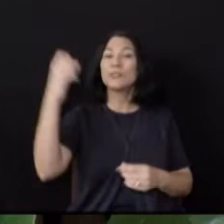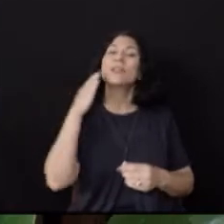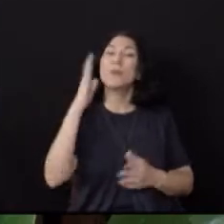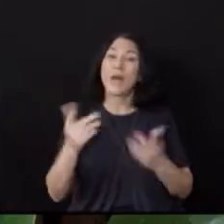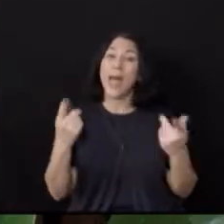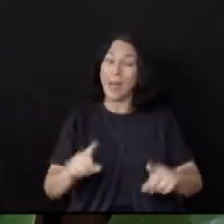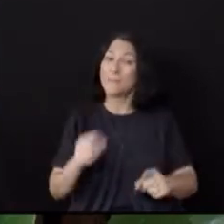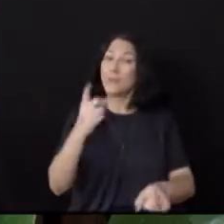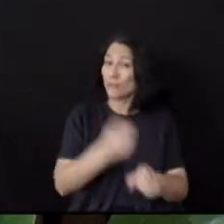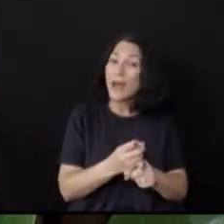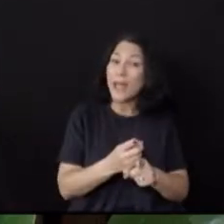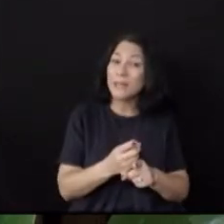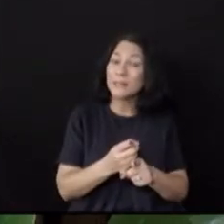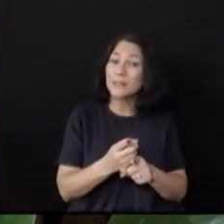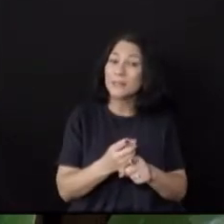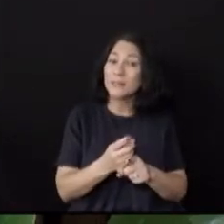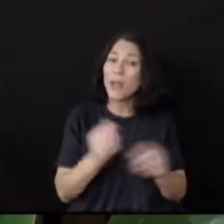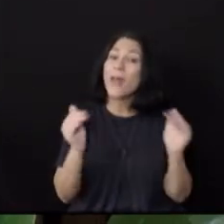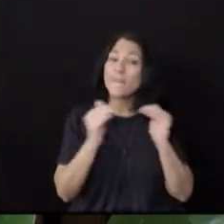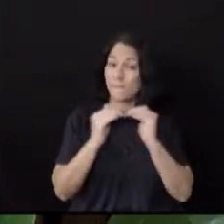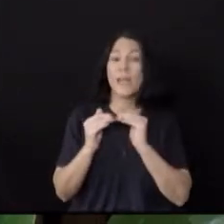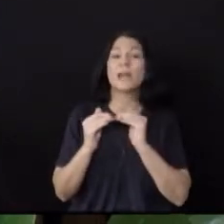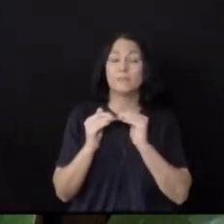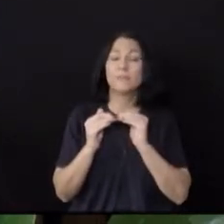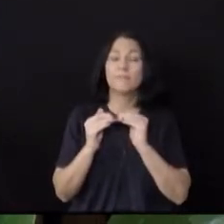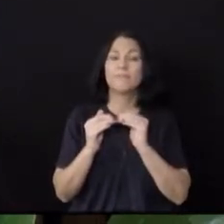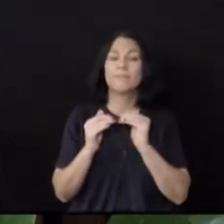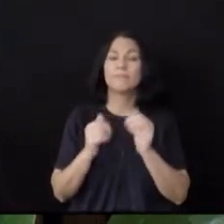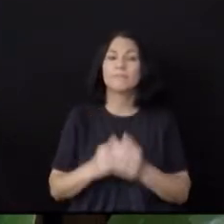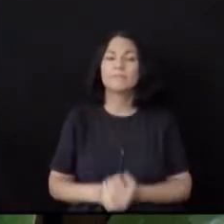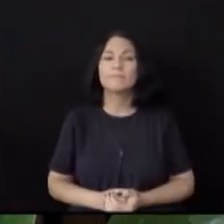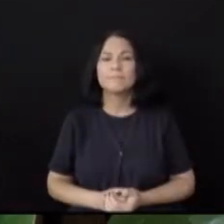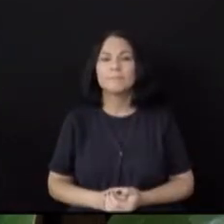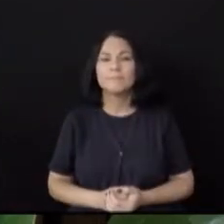be? Isn't that fair?